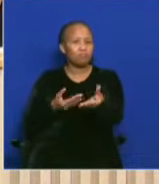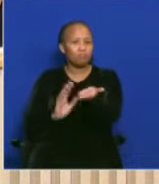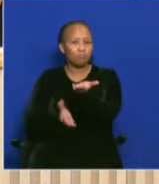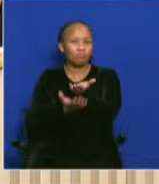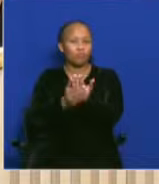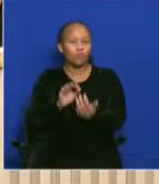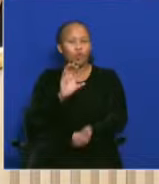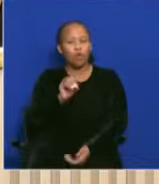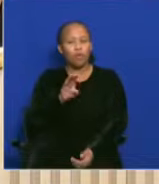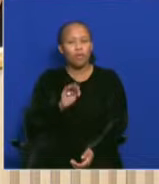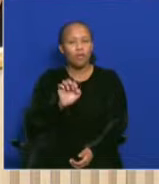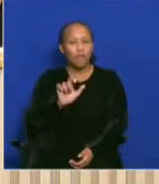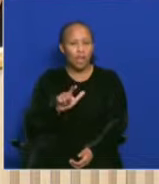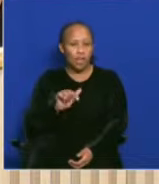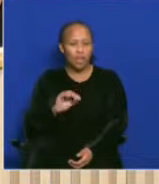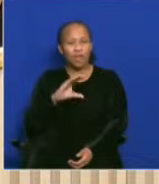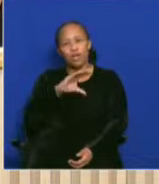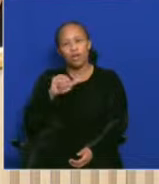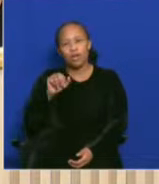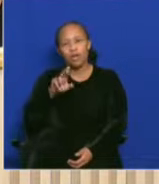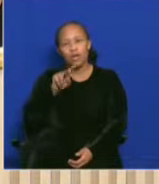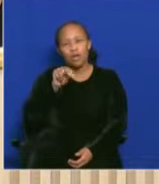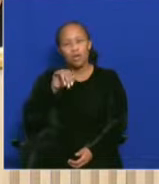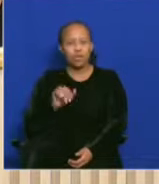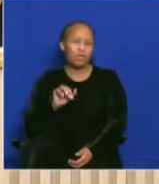Carney Links Pty Limited.